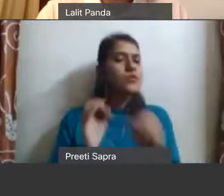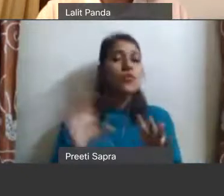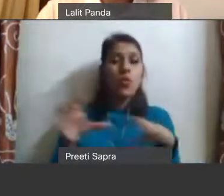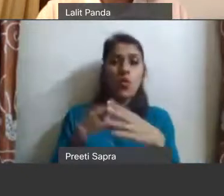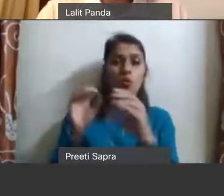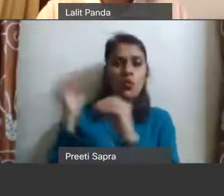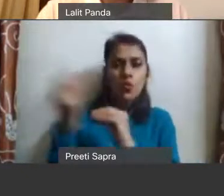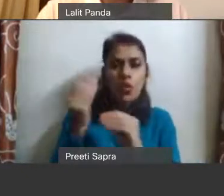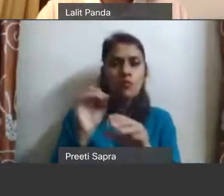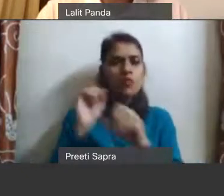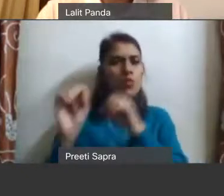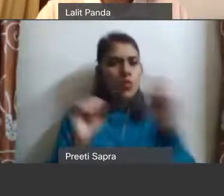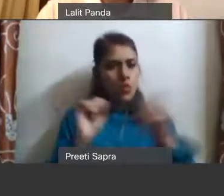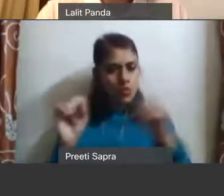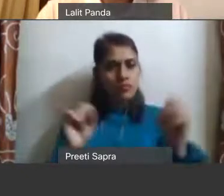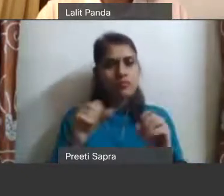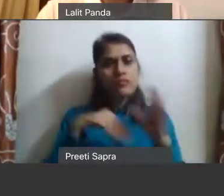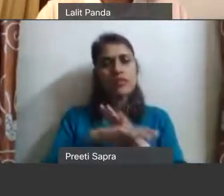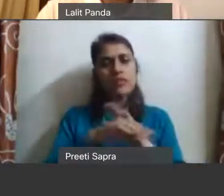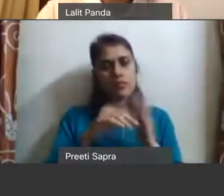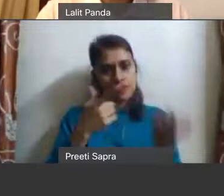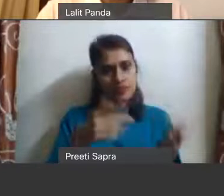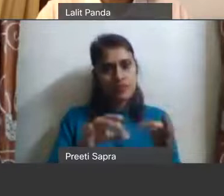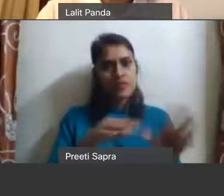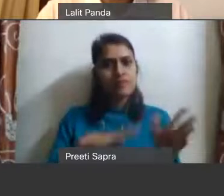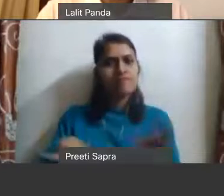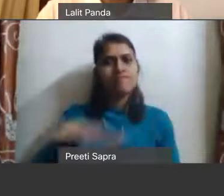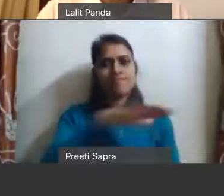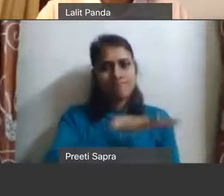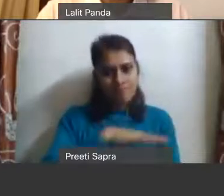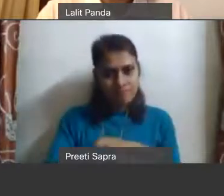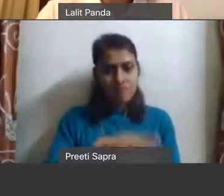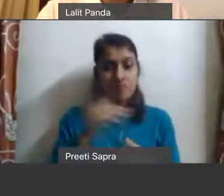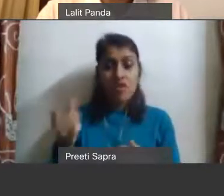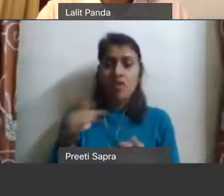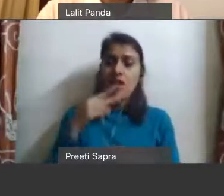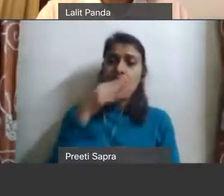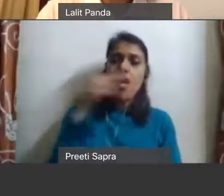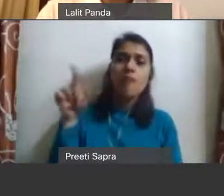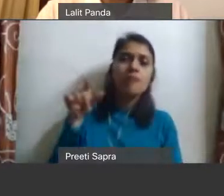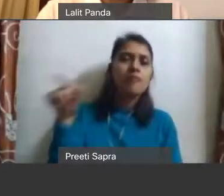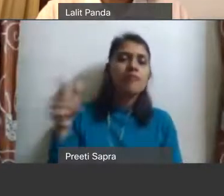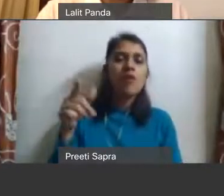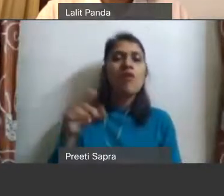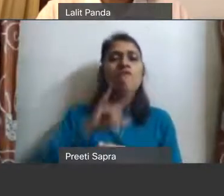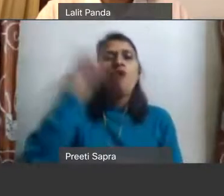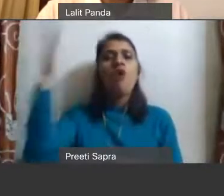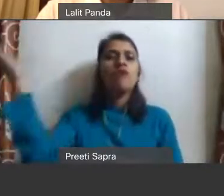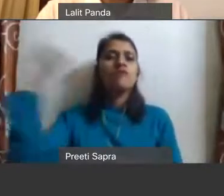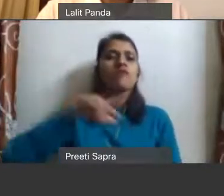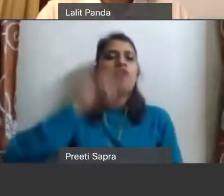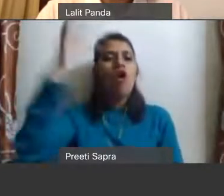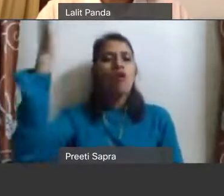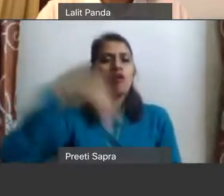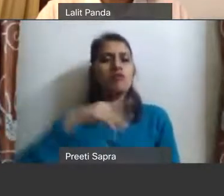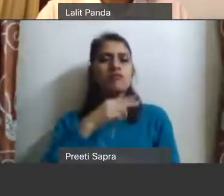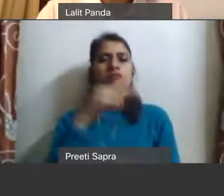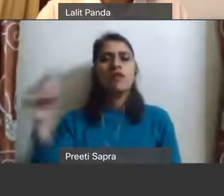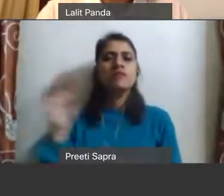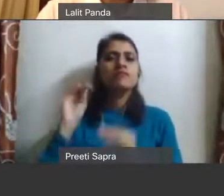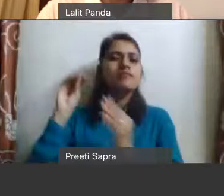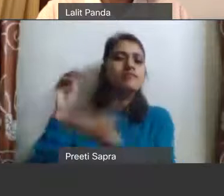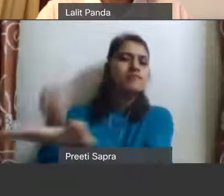certain religious groups or ethnicities are always suspected to be foreigners, always expected to prove their citizenship,